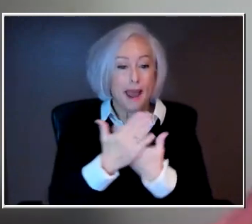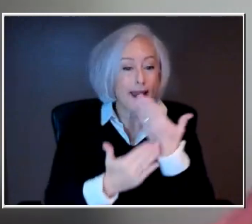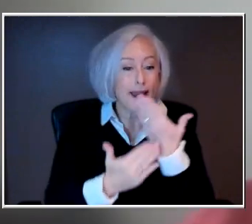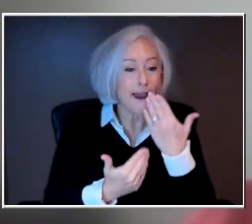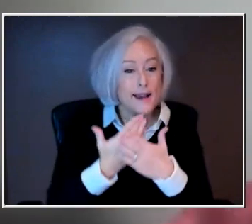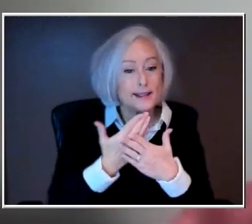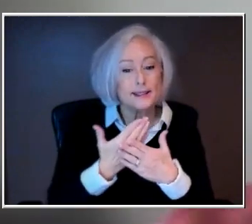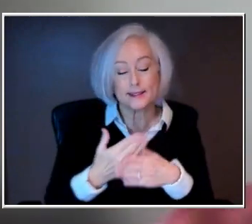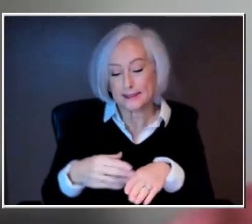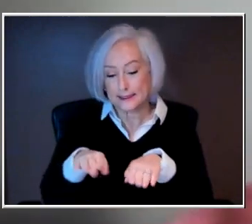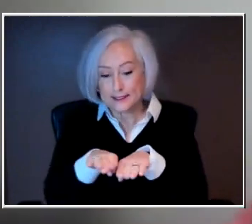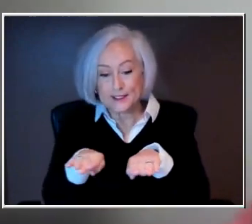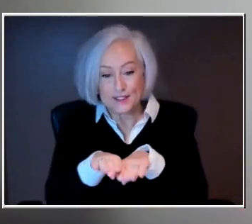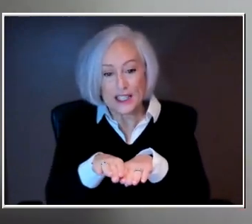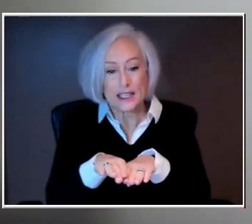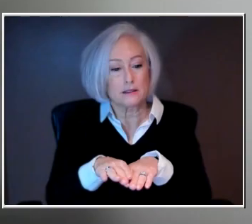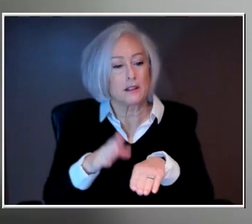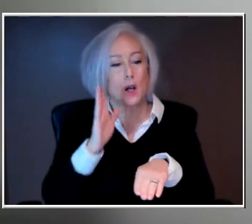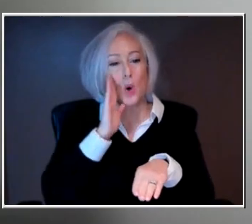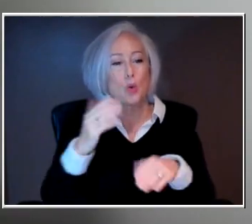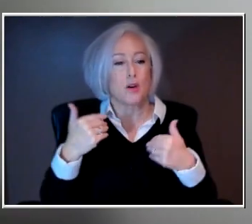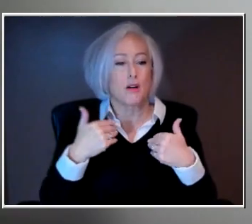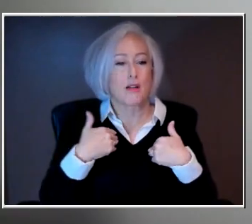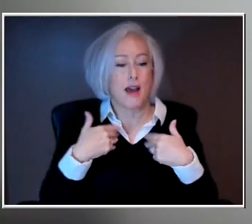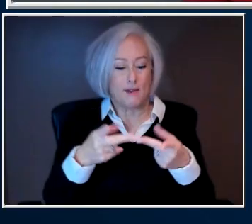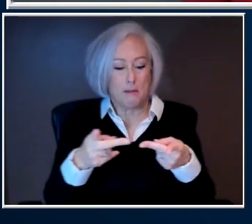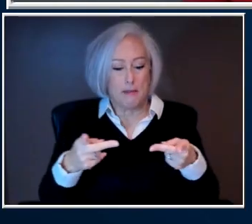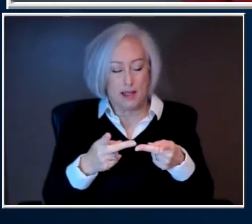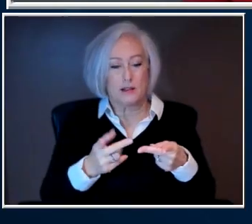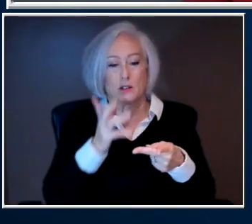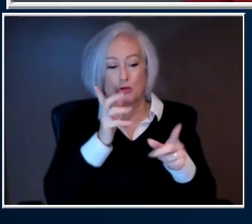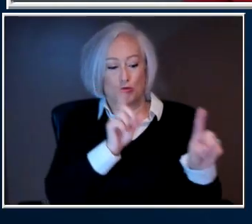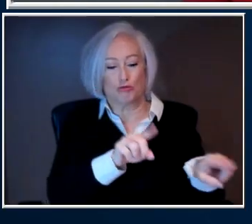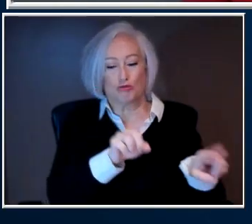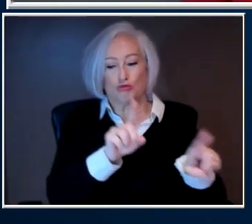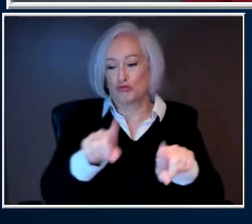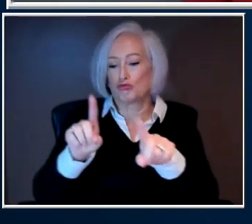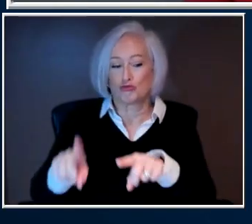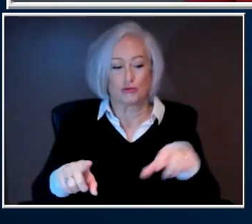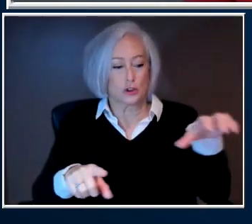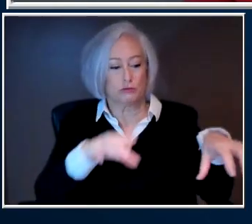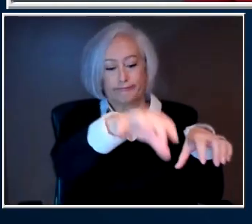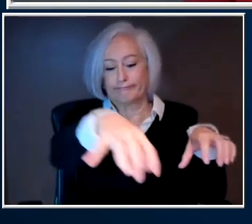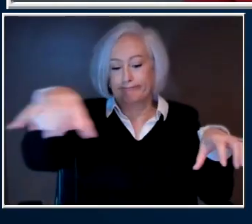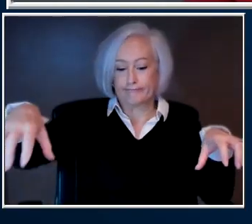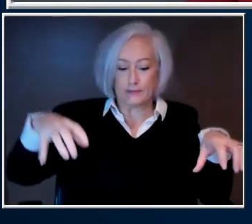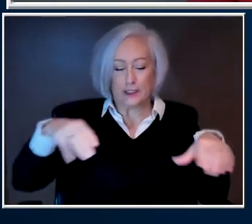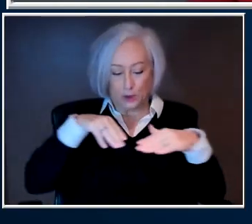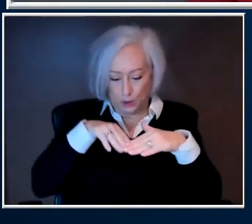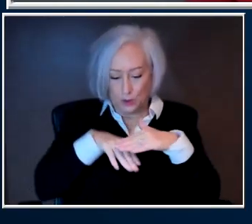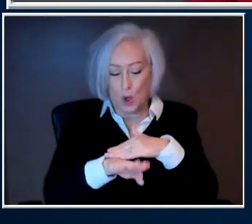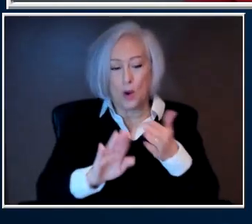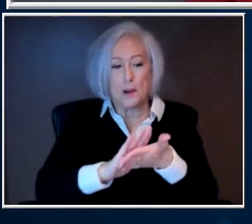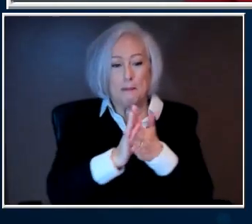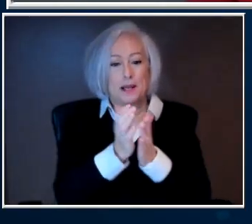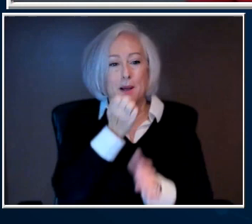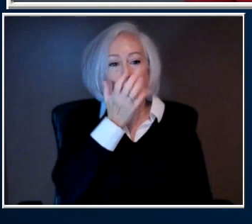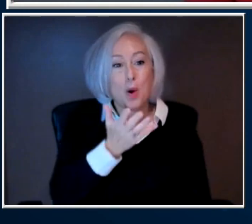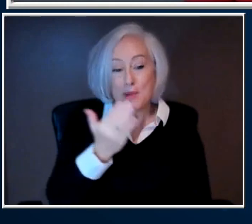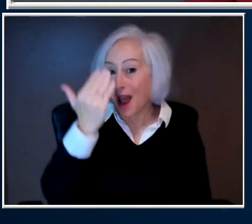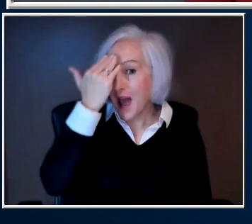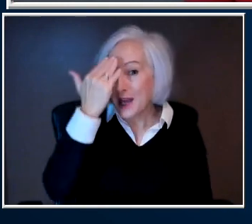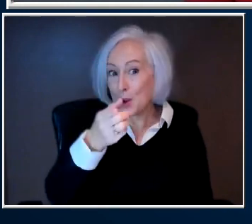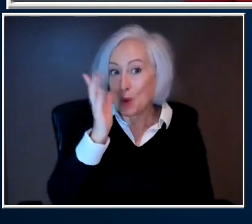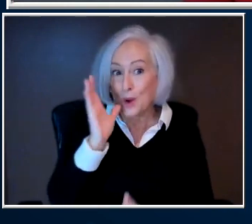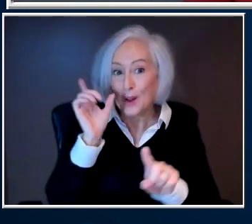have multiple warming stations to do that. All right. Take advantage of it. I know you're going to be at the game tomorrow, so have fun. Stay warm,